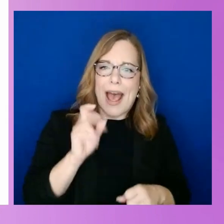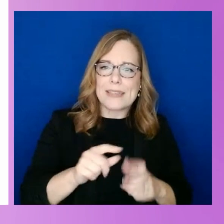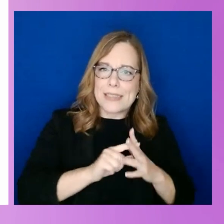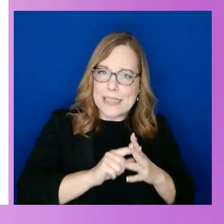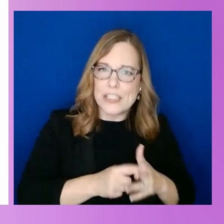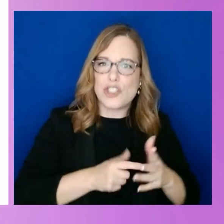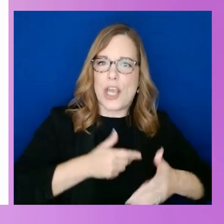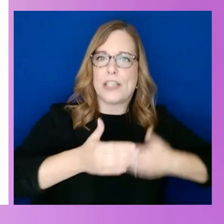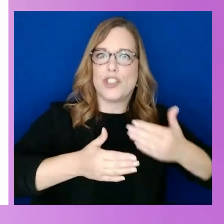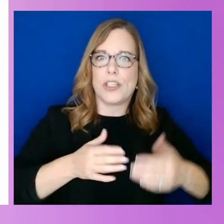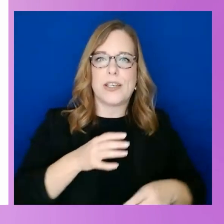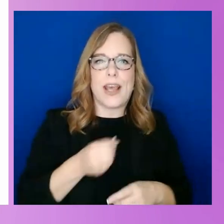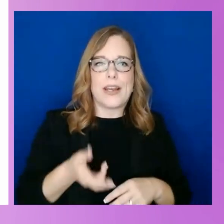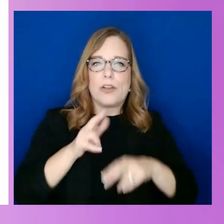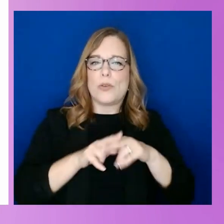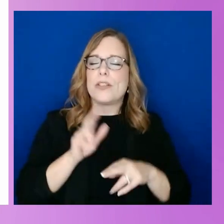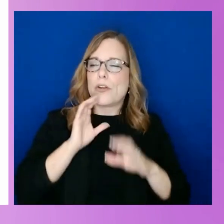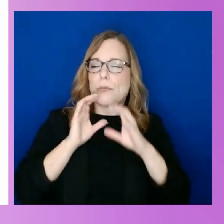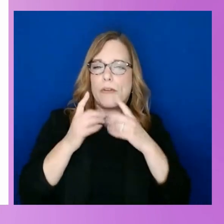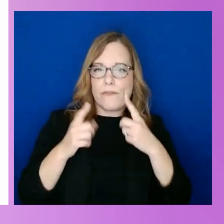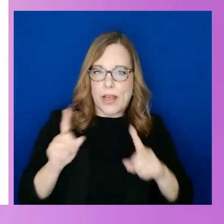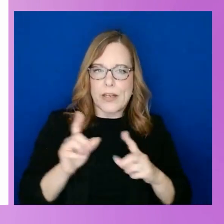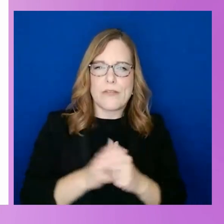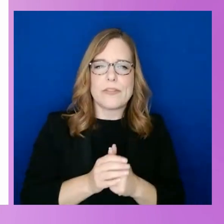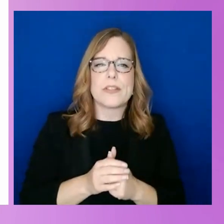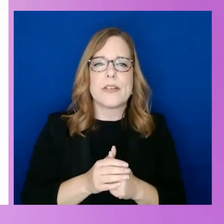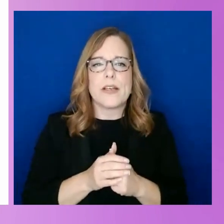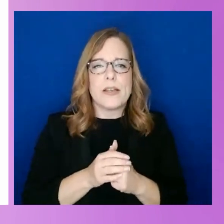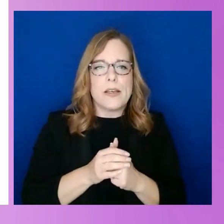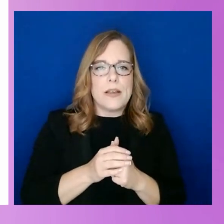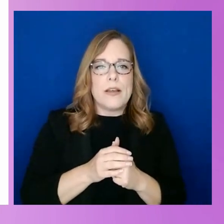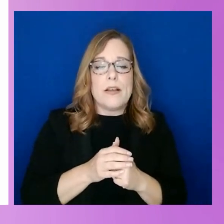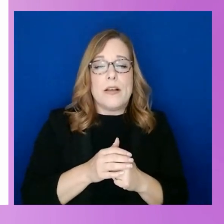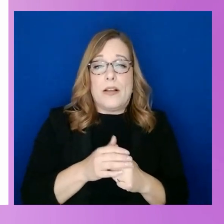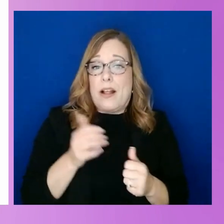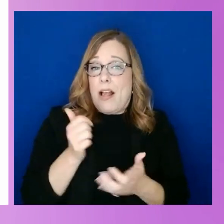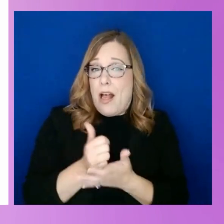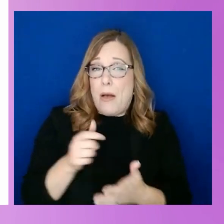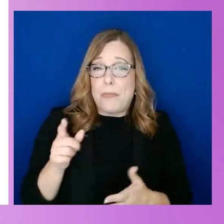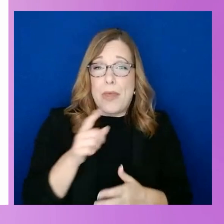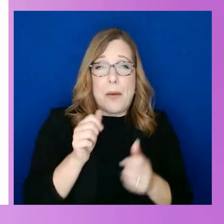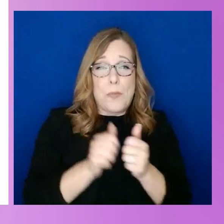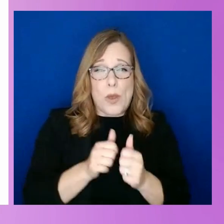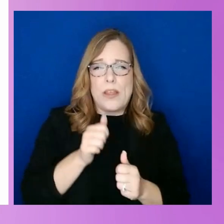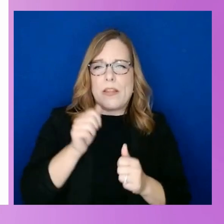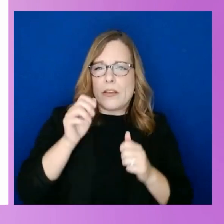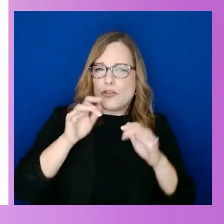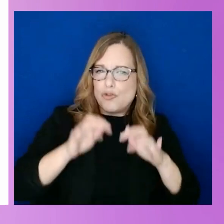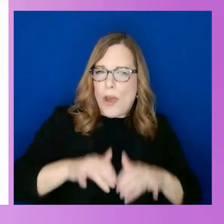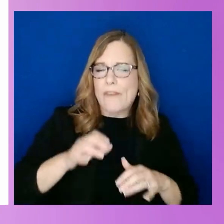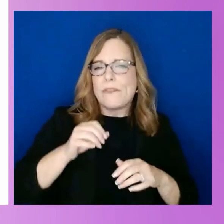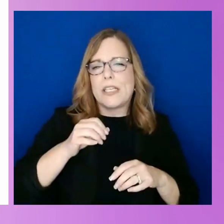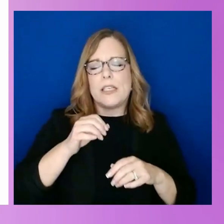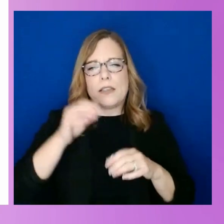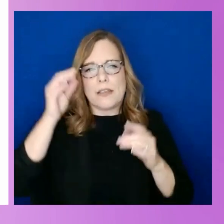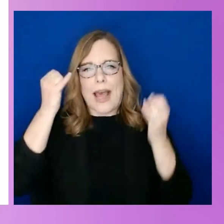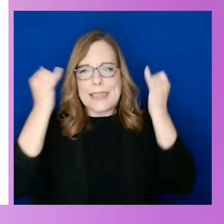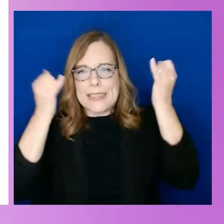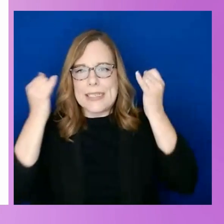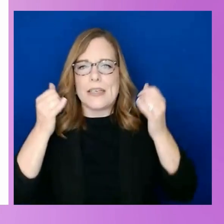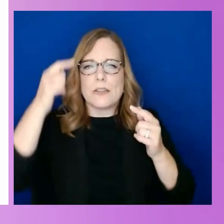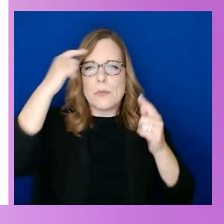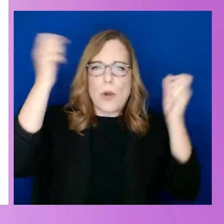using Copilot to start drafting and brainstorming, rewording and adjusting tones, making communications more